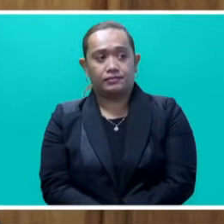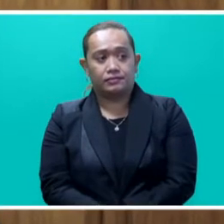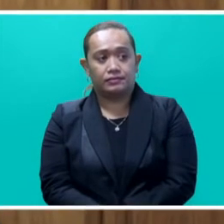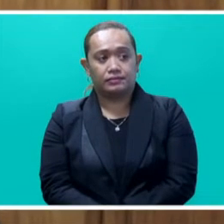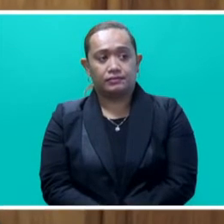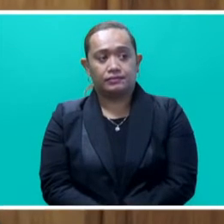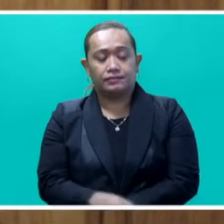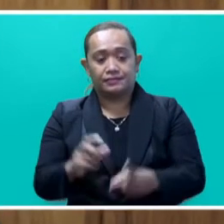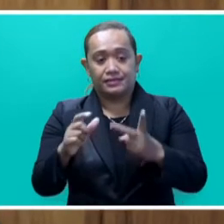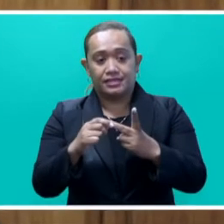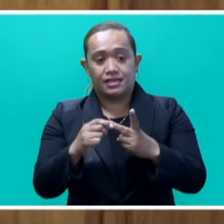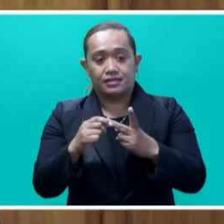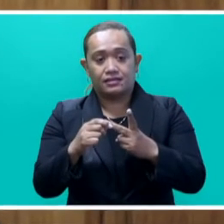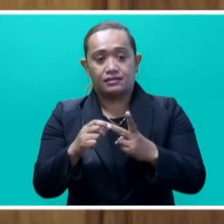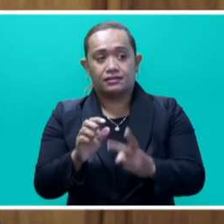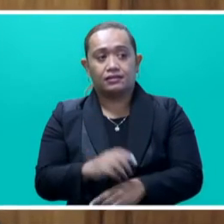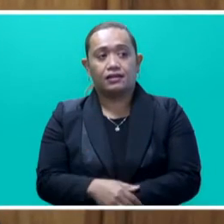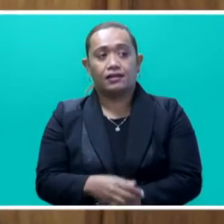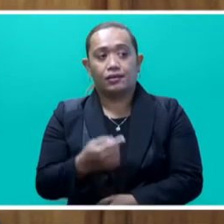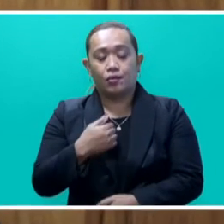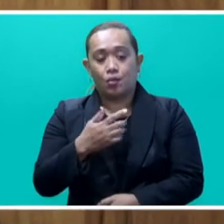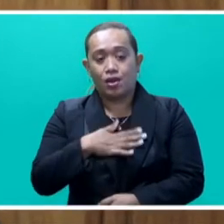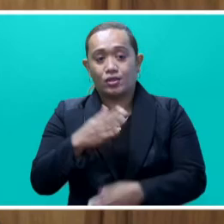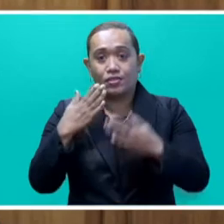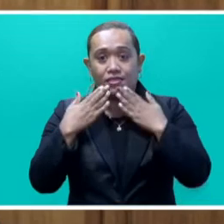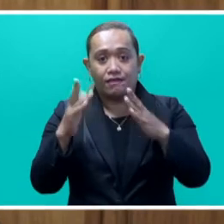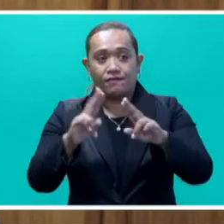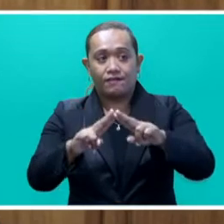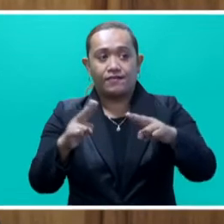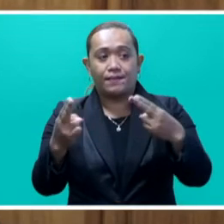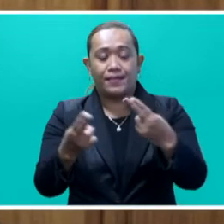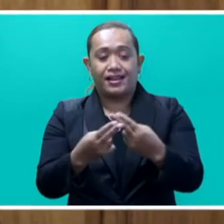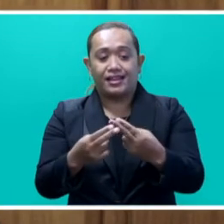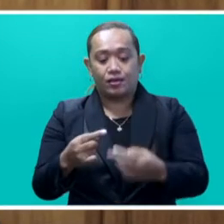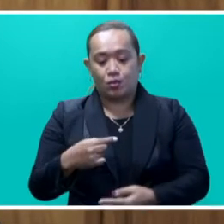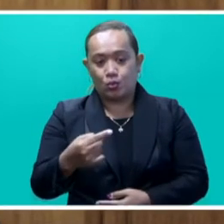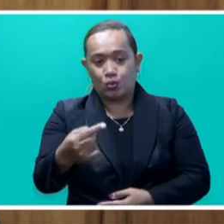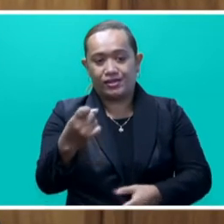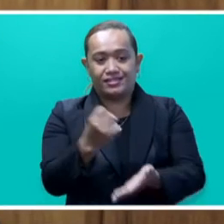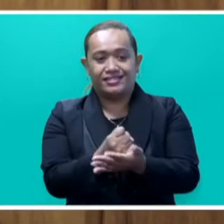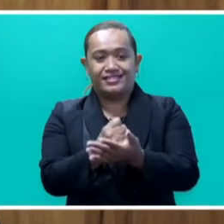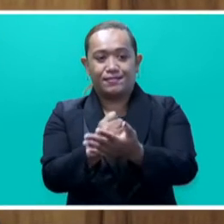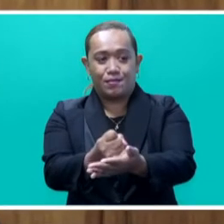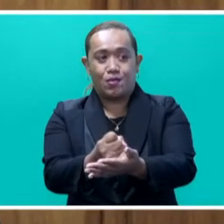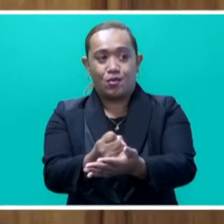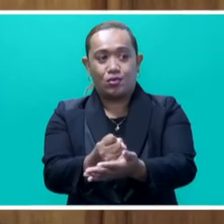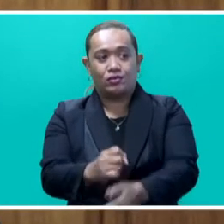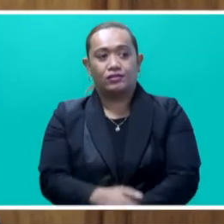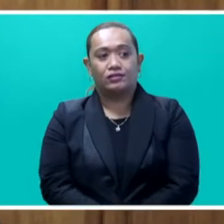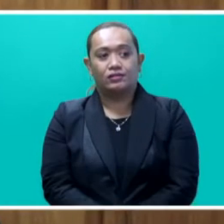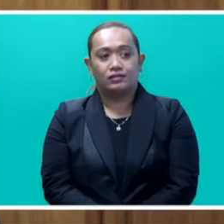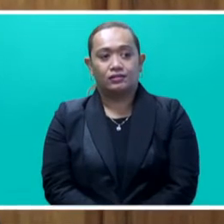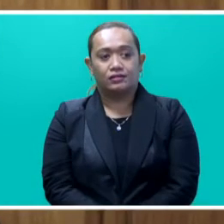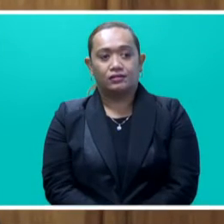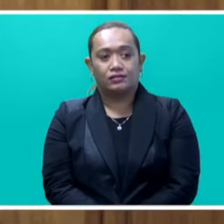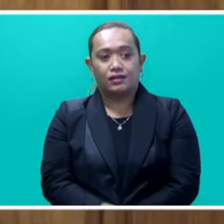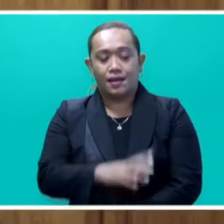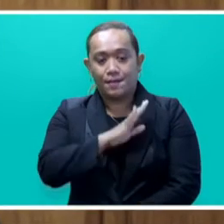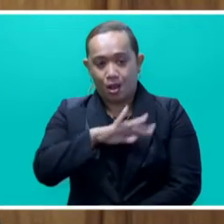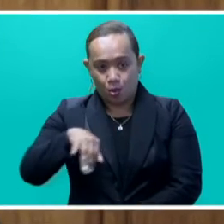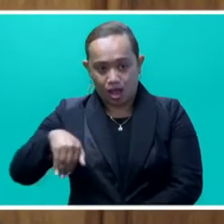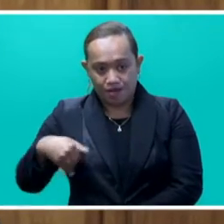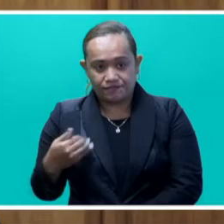Secondly, I would like to thank my family for their continuous support in my endeavours. My wife